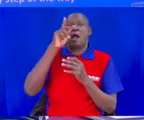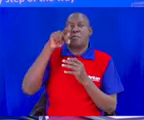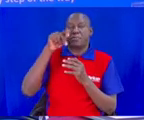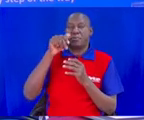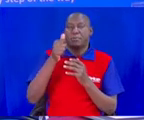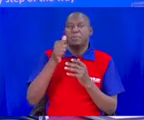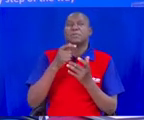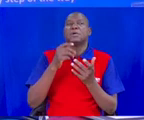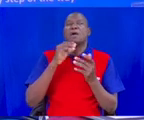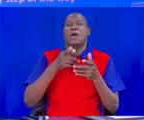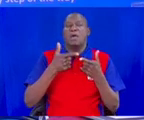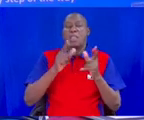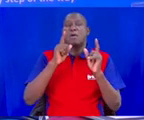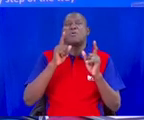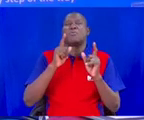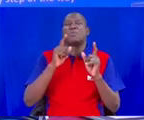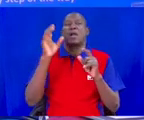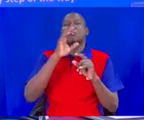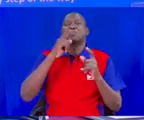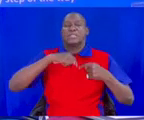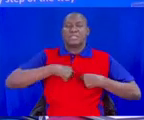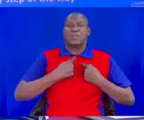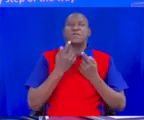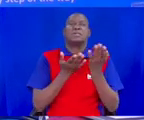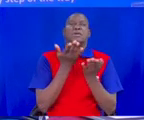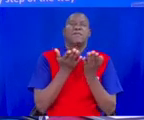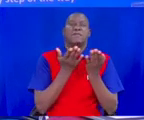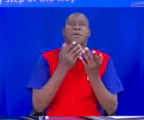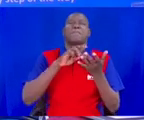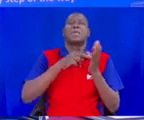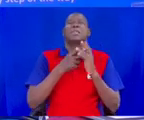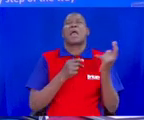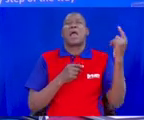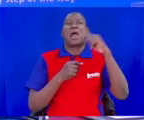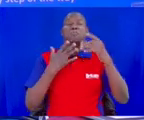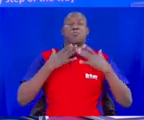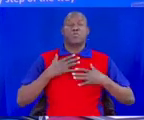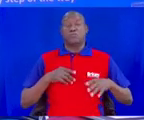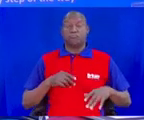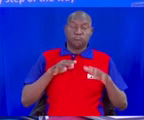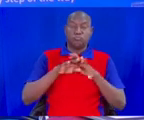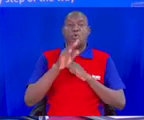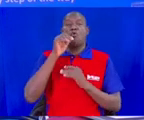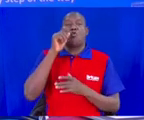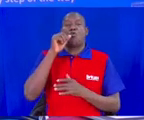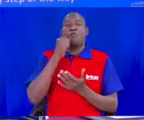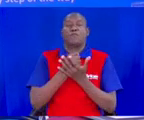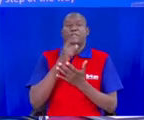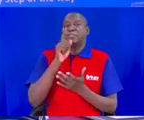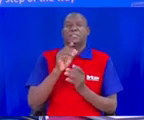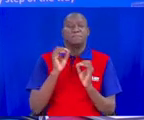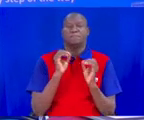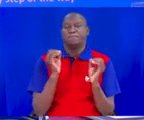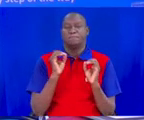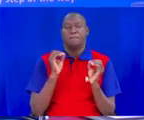we are allowing customers to self-serve, meaning that you then don't have to come to the office to then engage with us. In